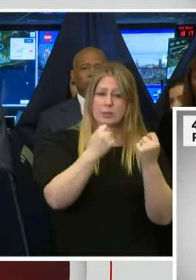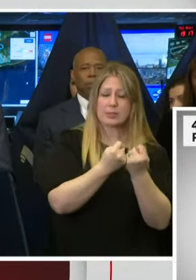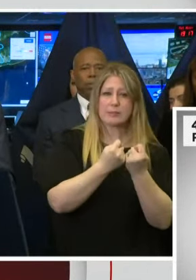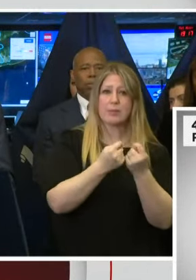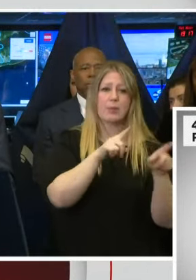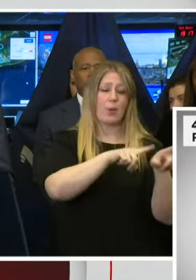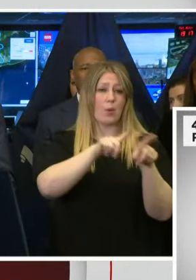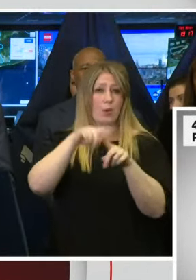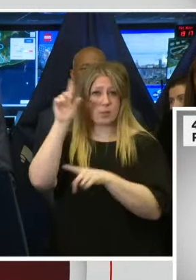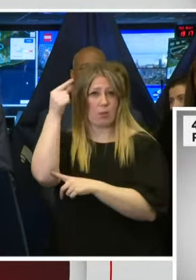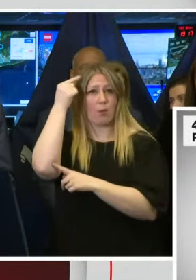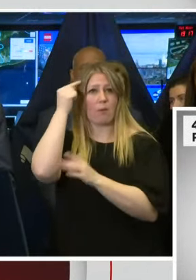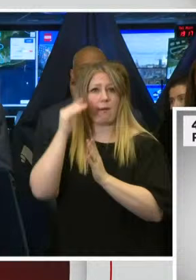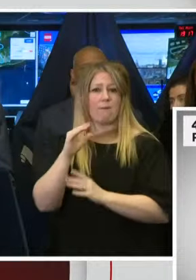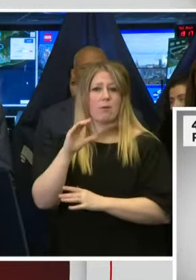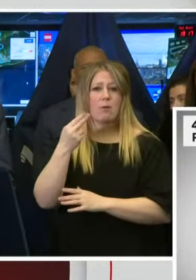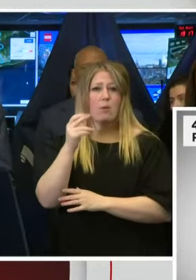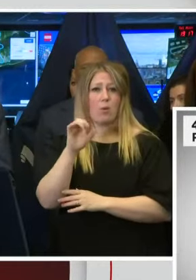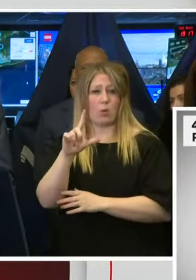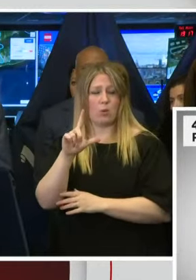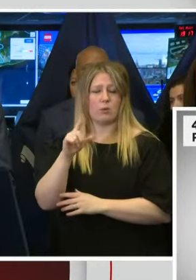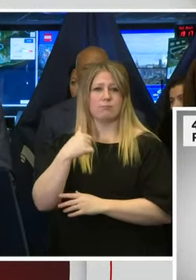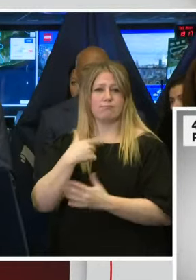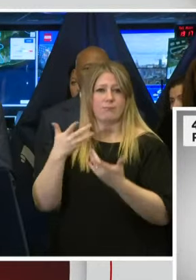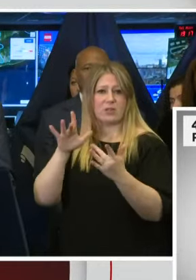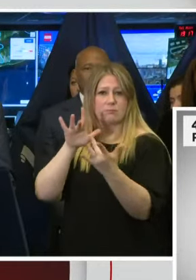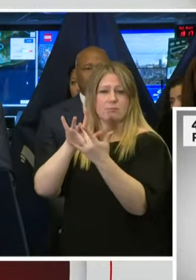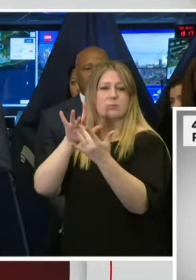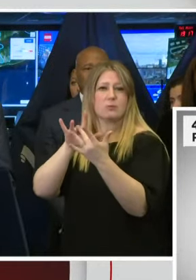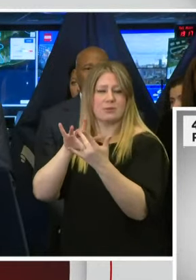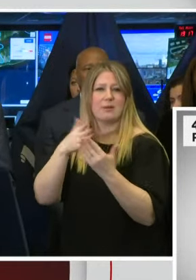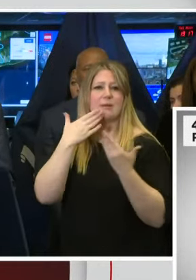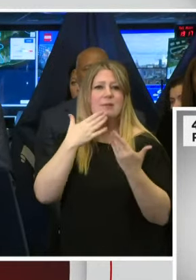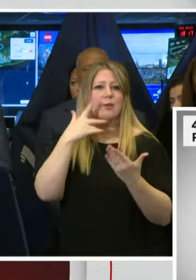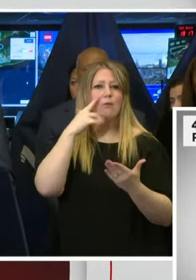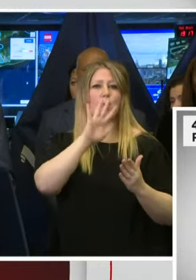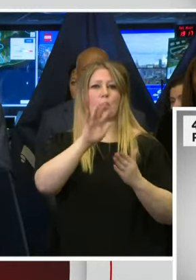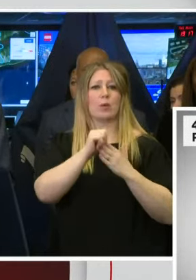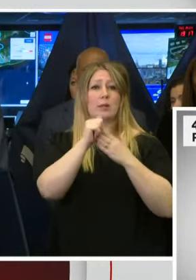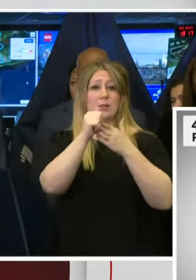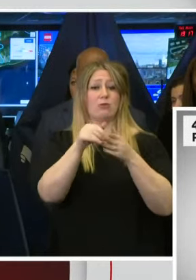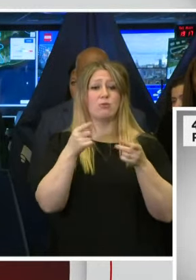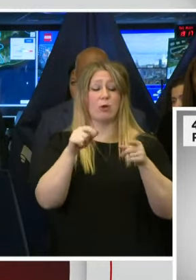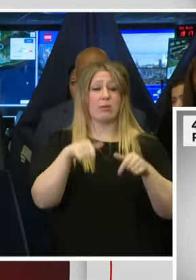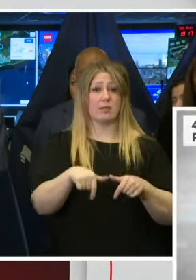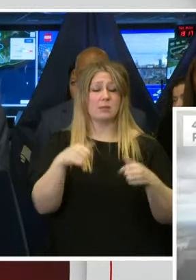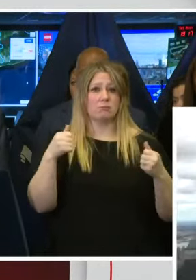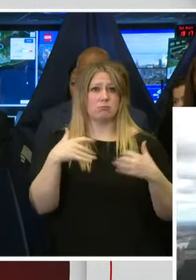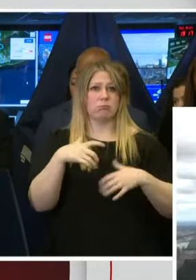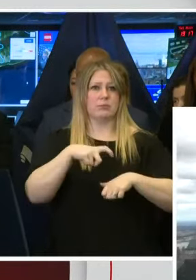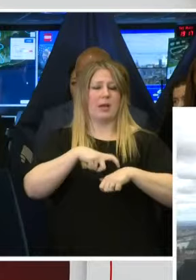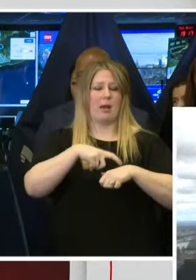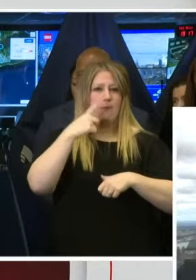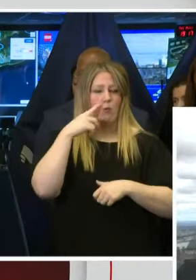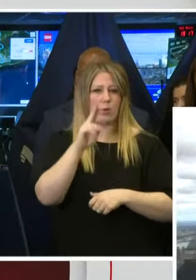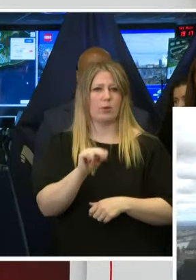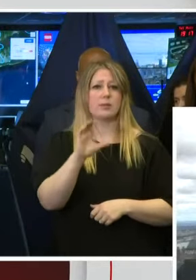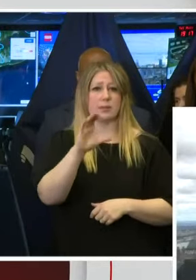whom I've been in touch, for their leadership throughout this challenging moment for the city and the region. Thank you.